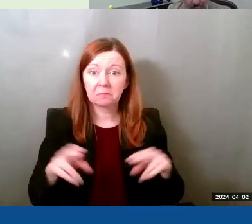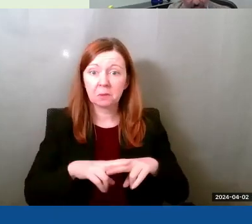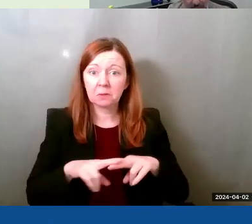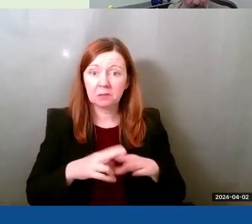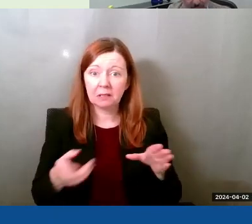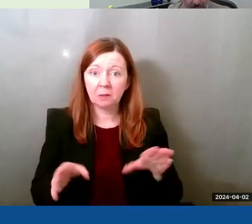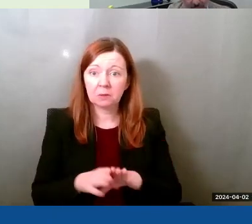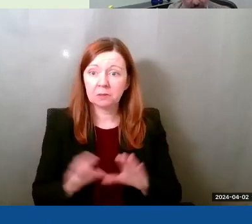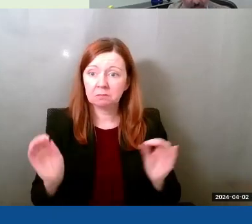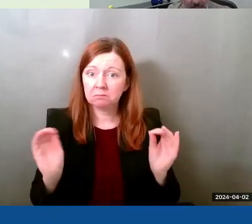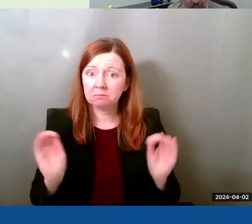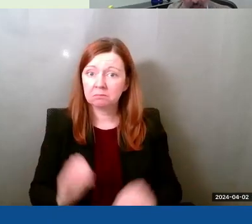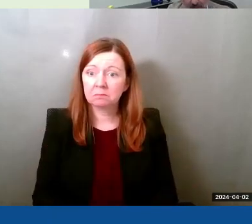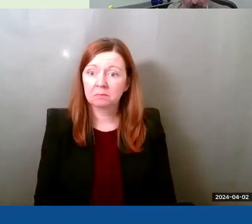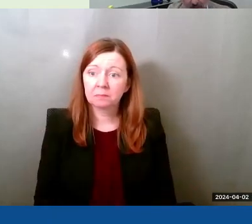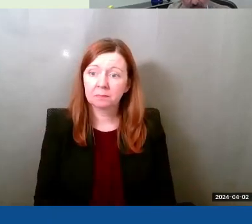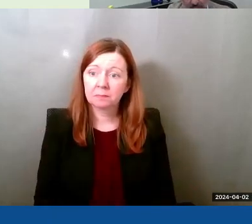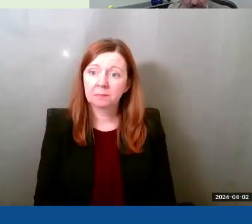closures.